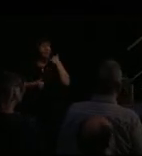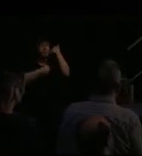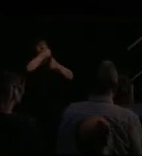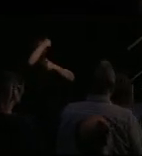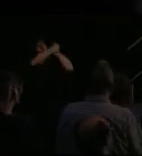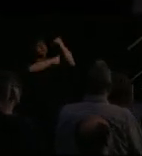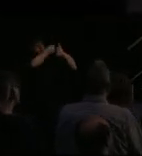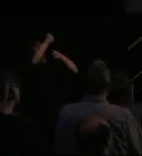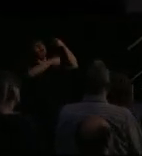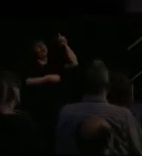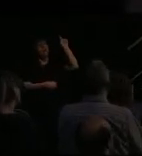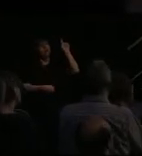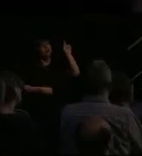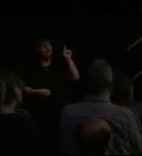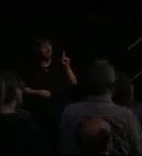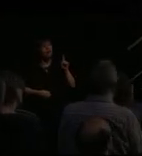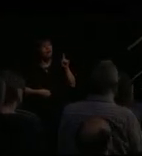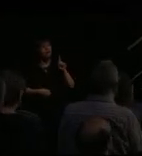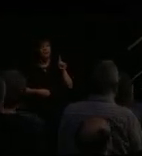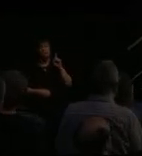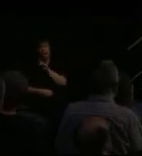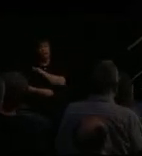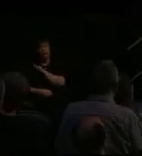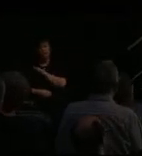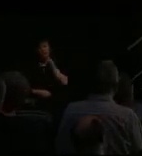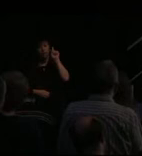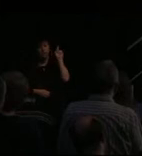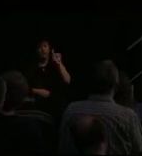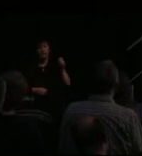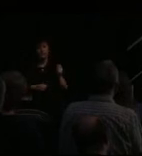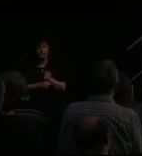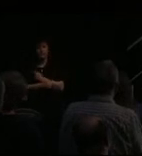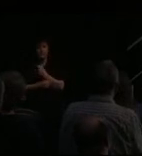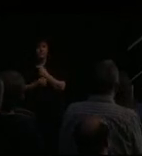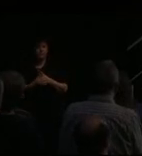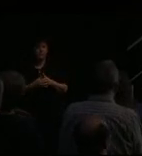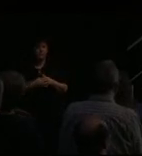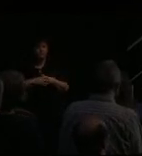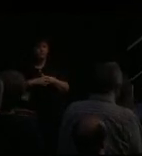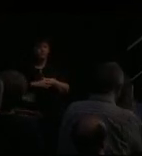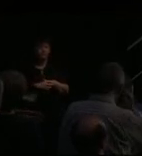done. I praise God for what He's